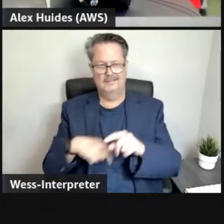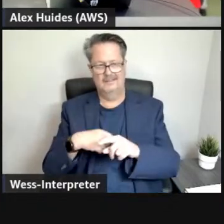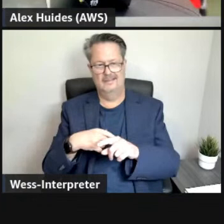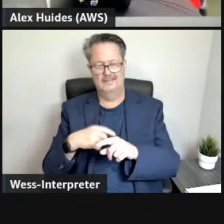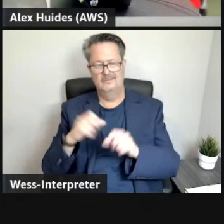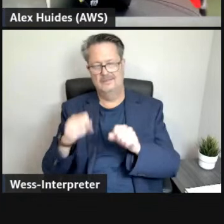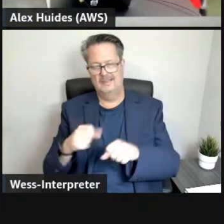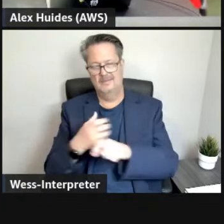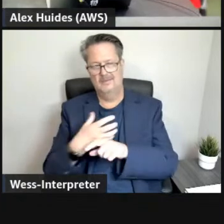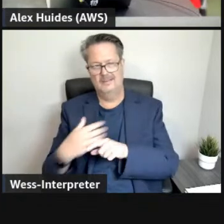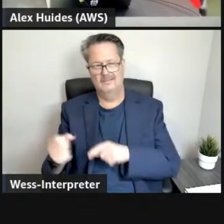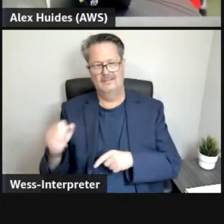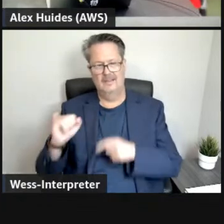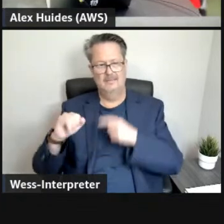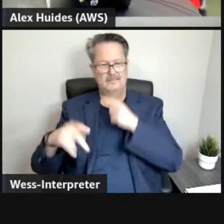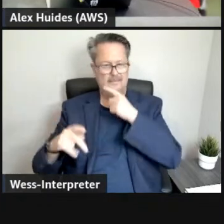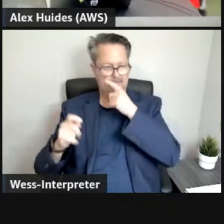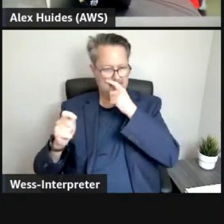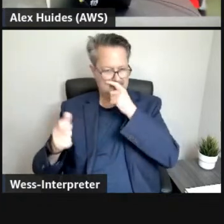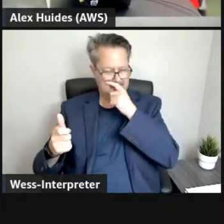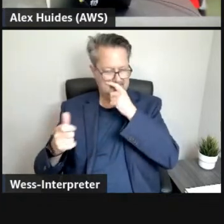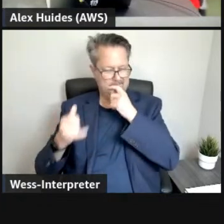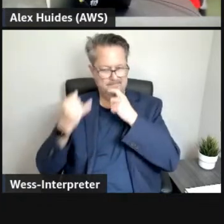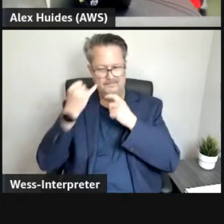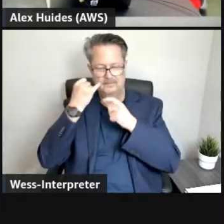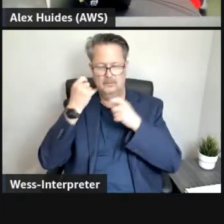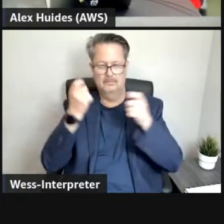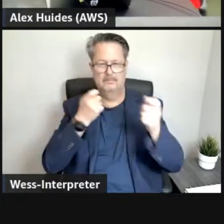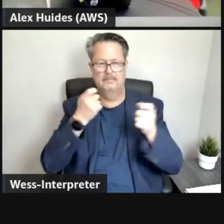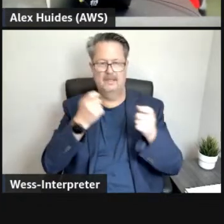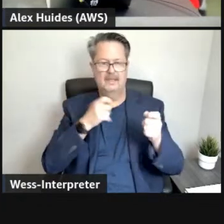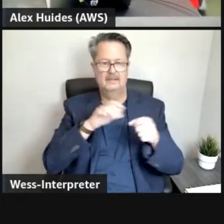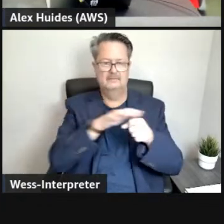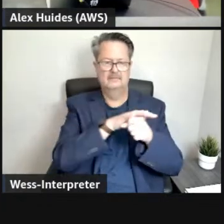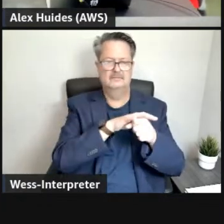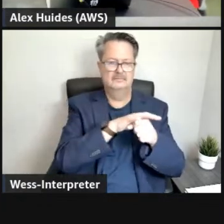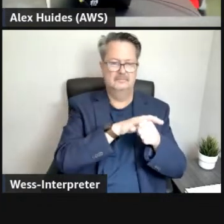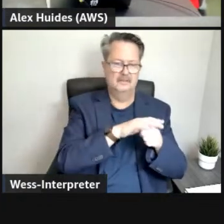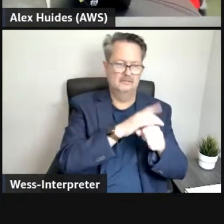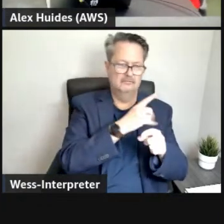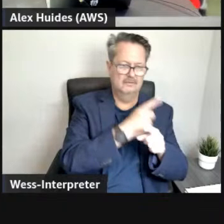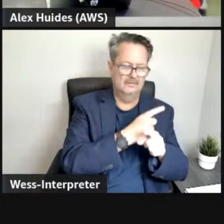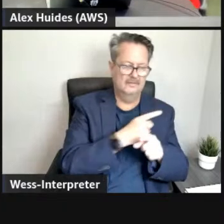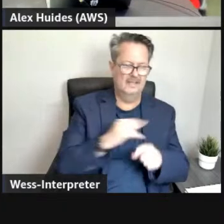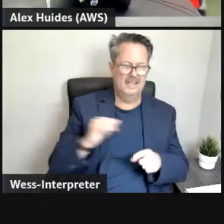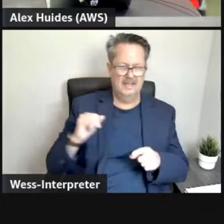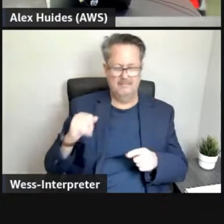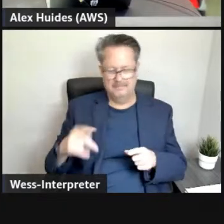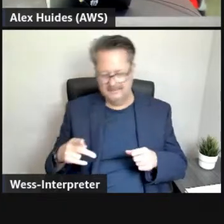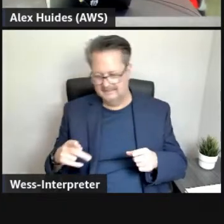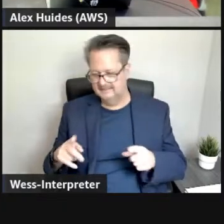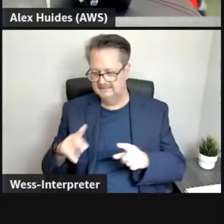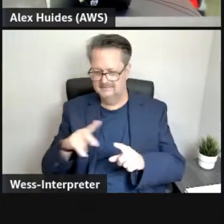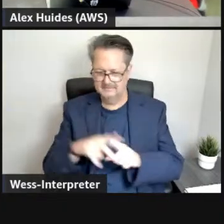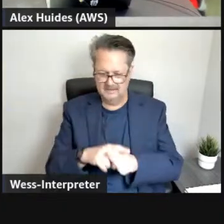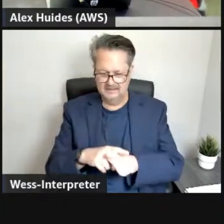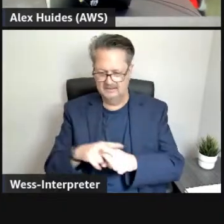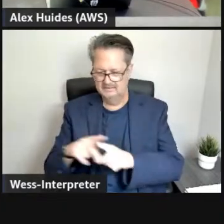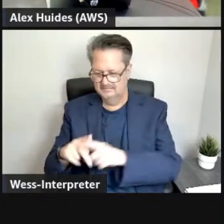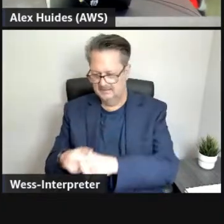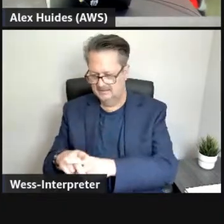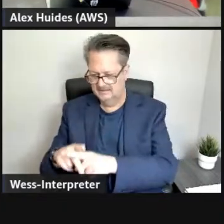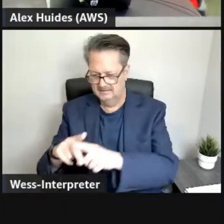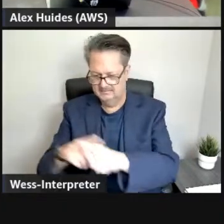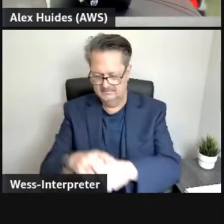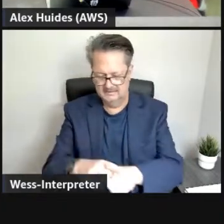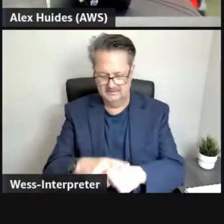don't manage your address space correctly, thinking about the IPs that are assigned to your pods, but also the load balancers that